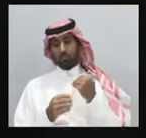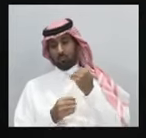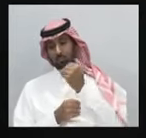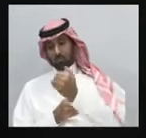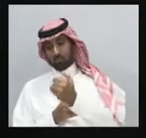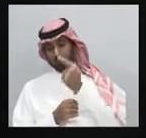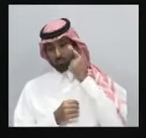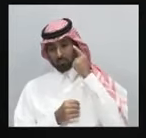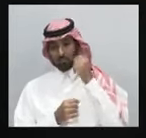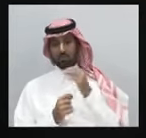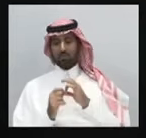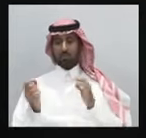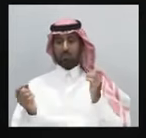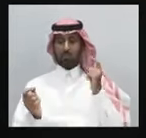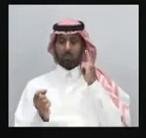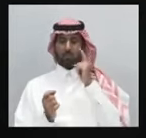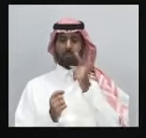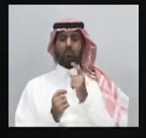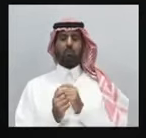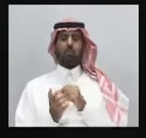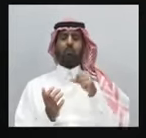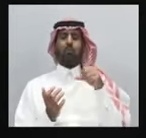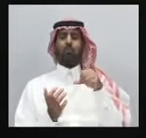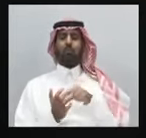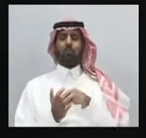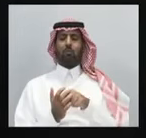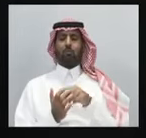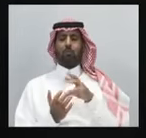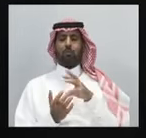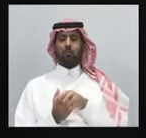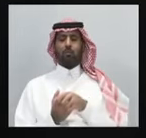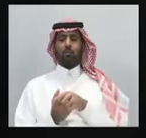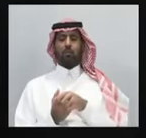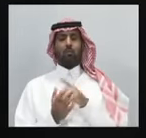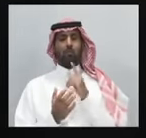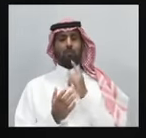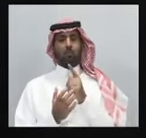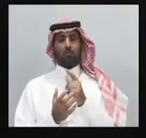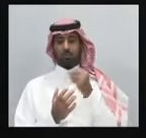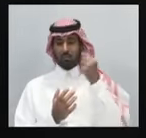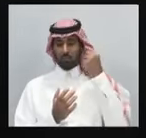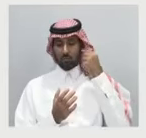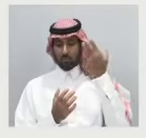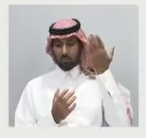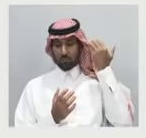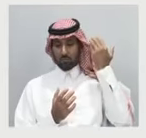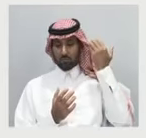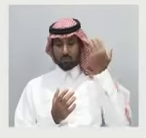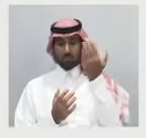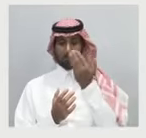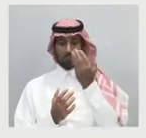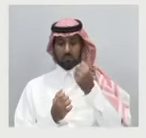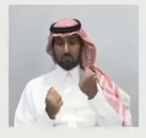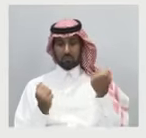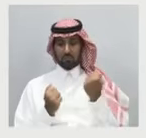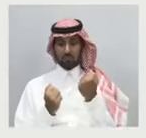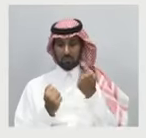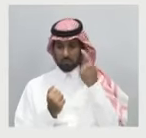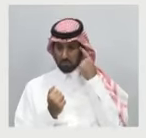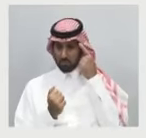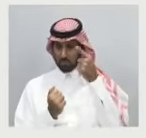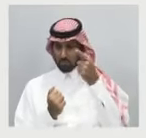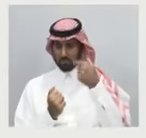this is the core. This is the center. I believe that my experience, education, and training will make